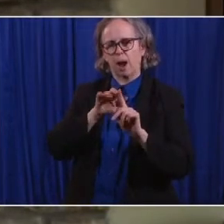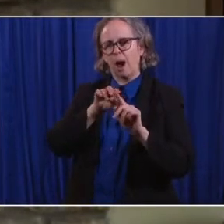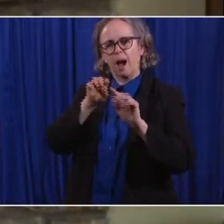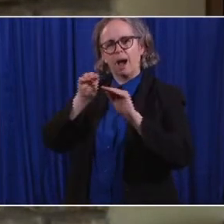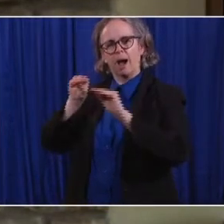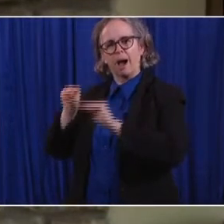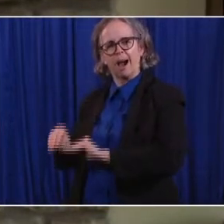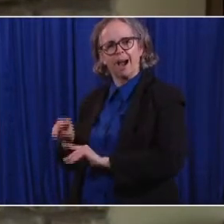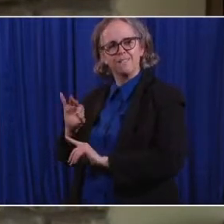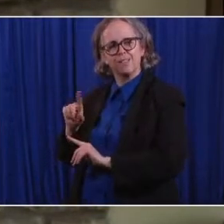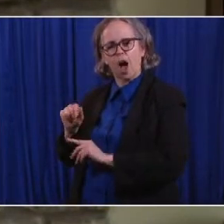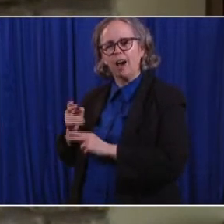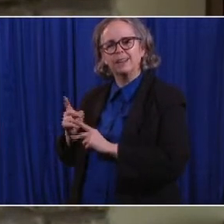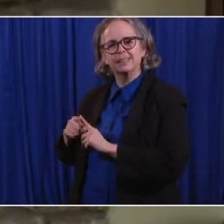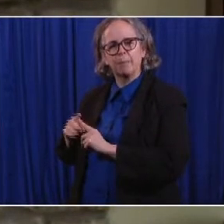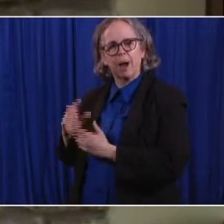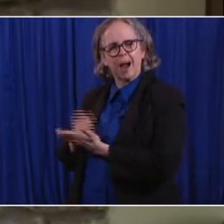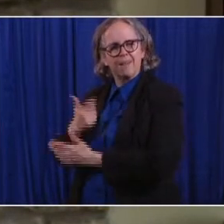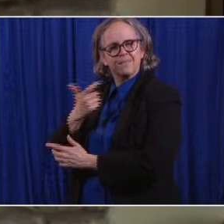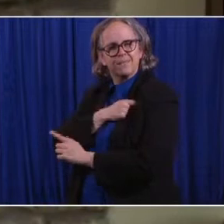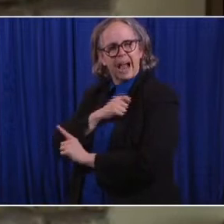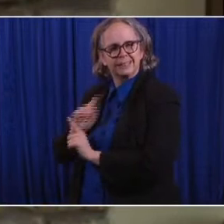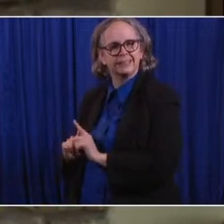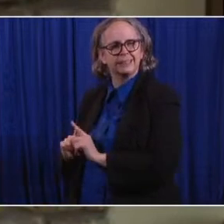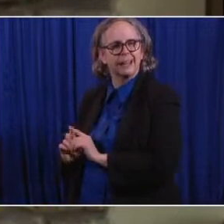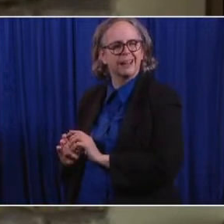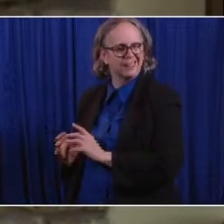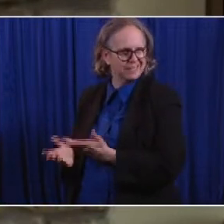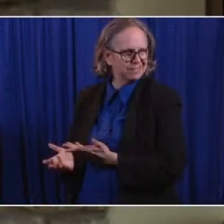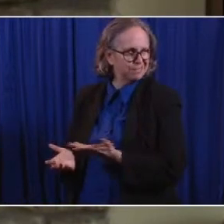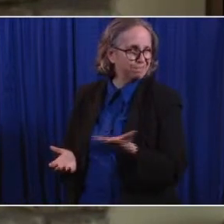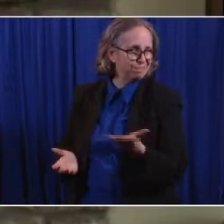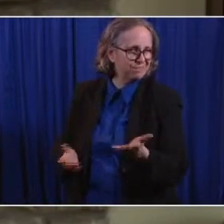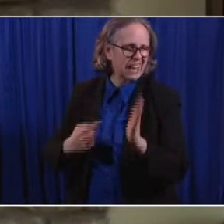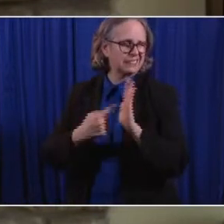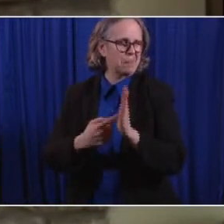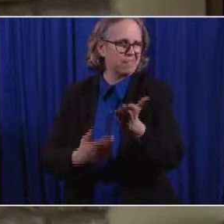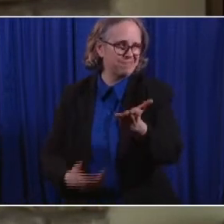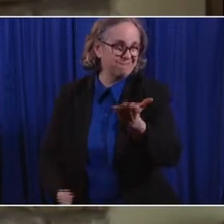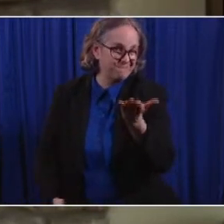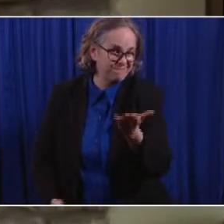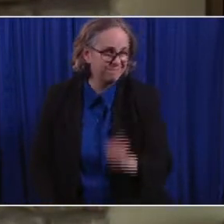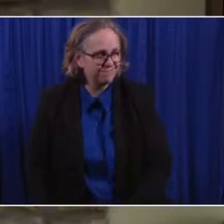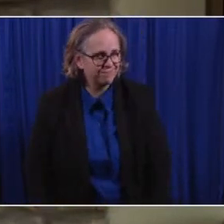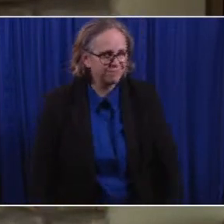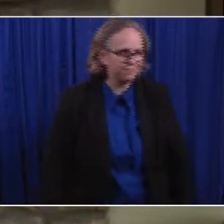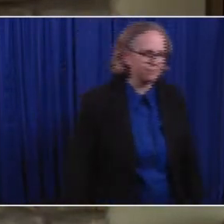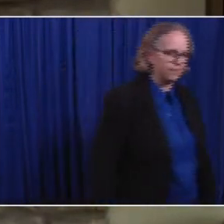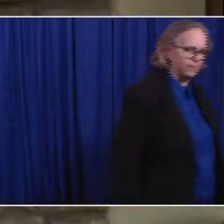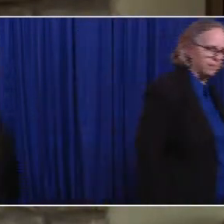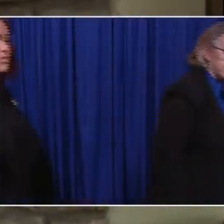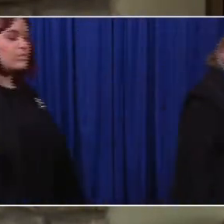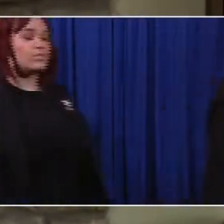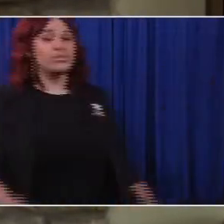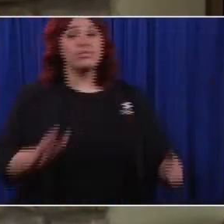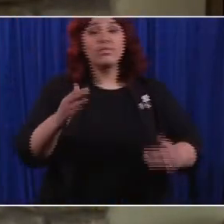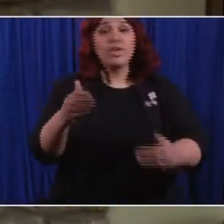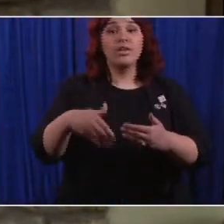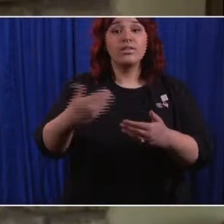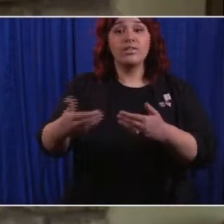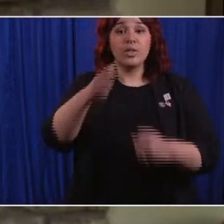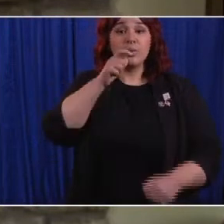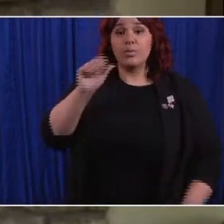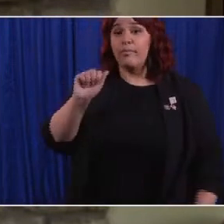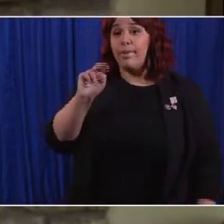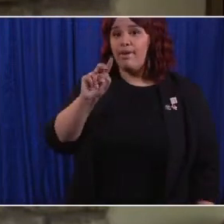Next question is from Andy Chow at Ohio Public Radio and Television. Hi, Governor. Hey, when we're talking about this